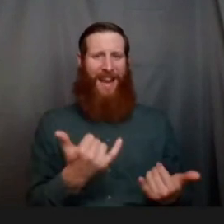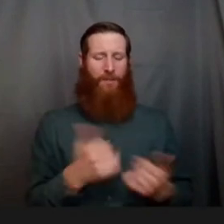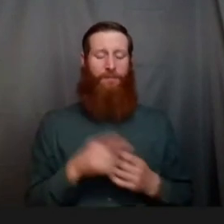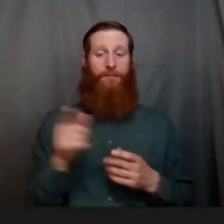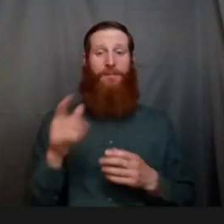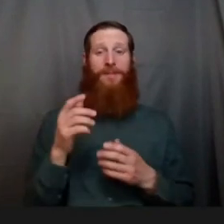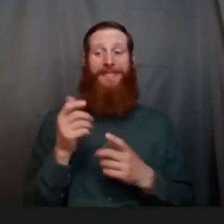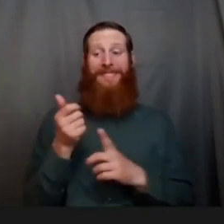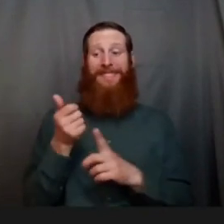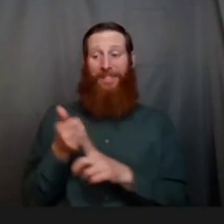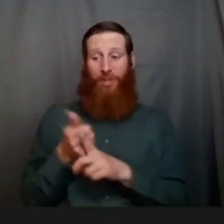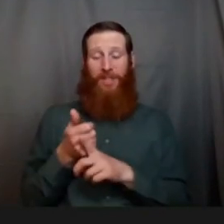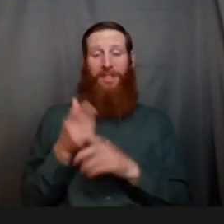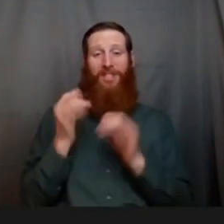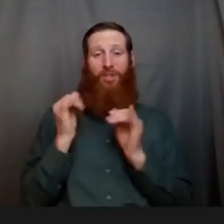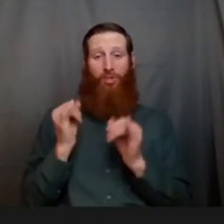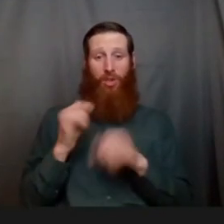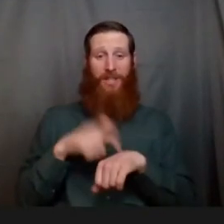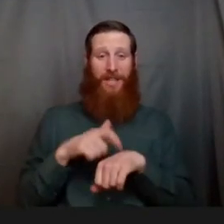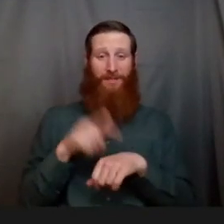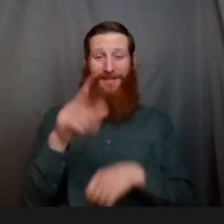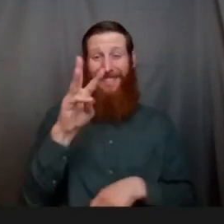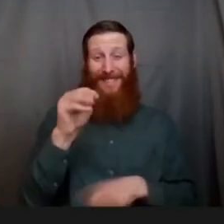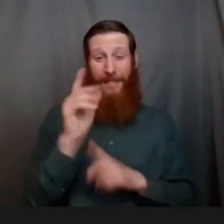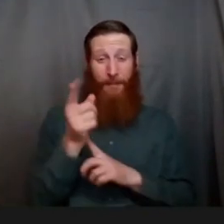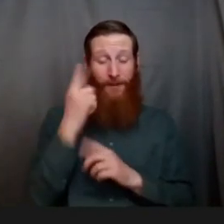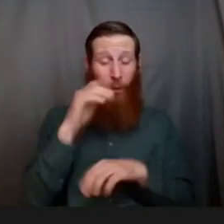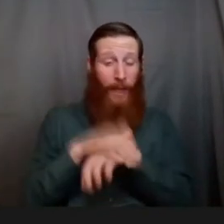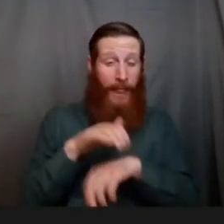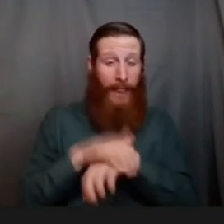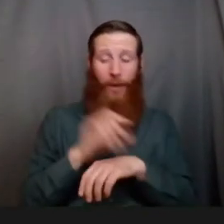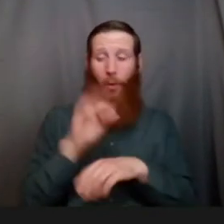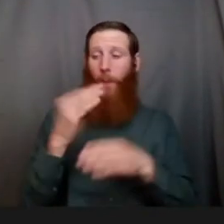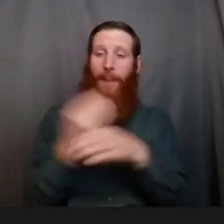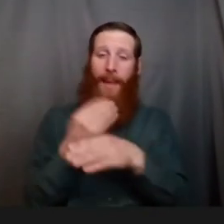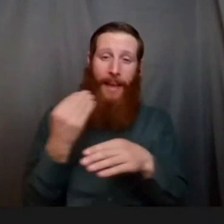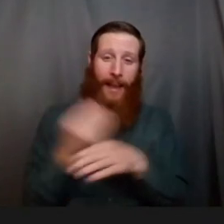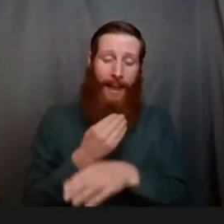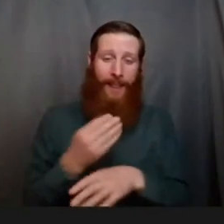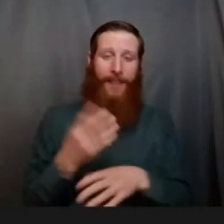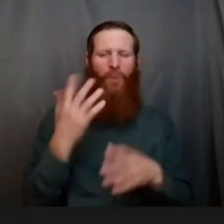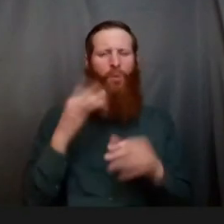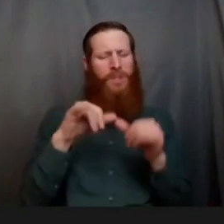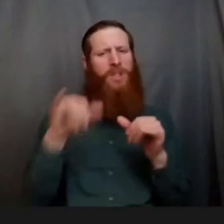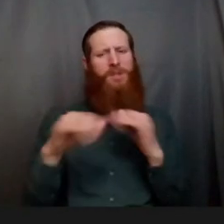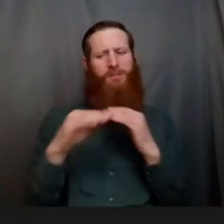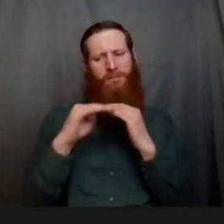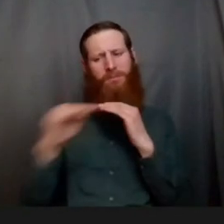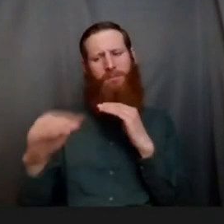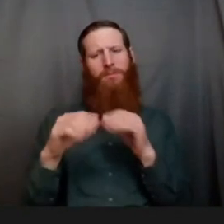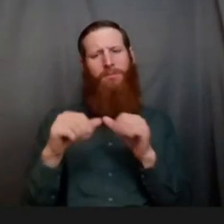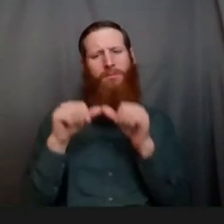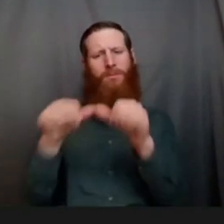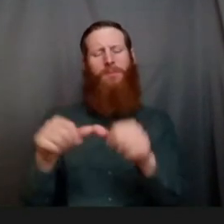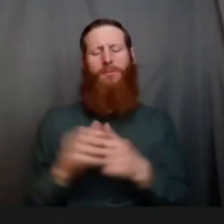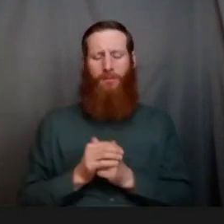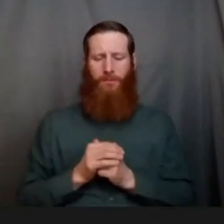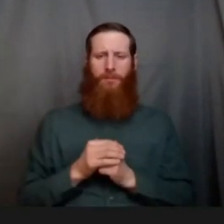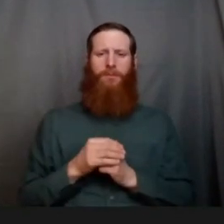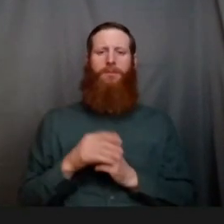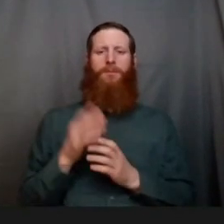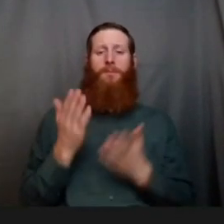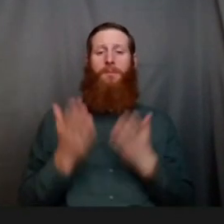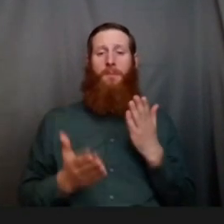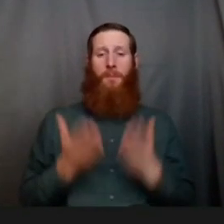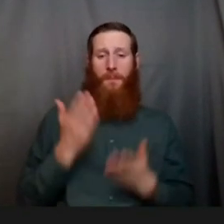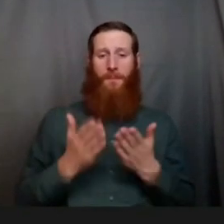it will be the same 60 minutes for English language arts or mathematics will stay consistent. The instructional blocks might shift,